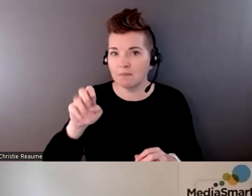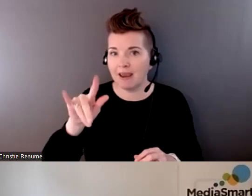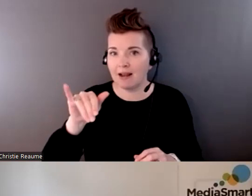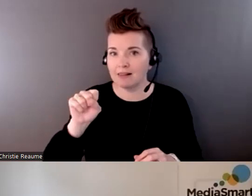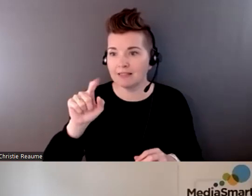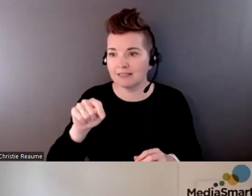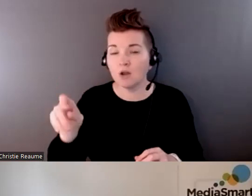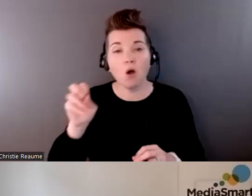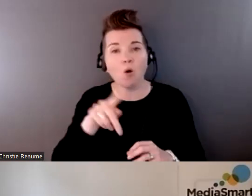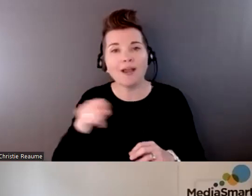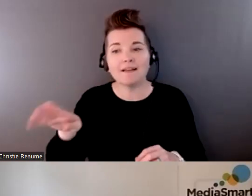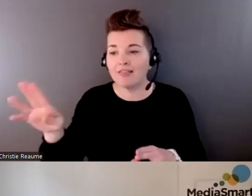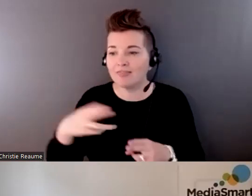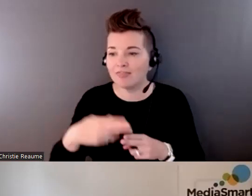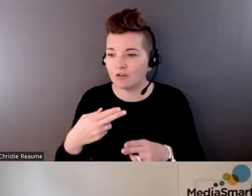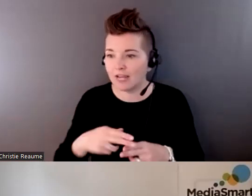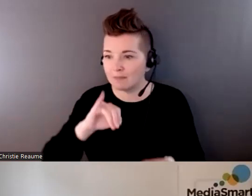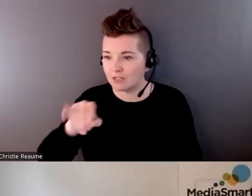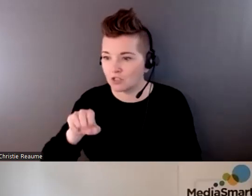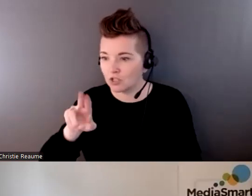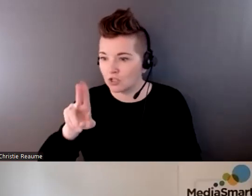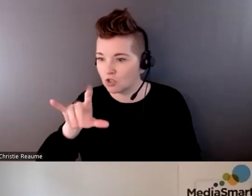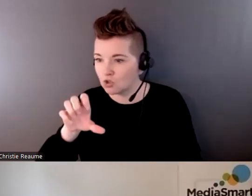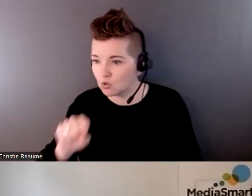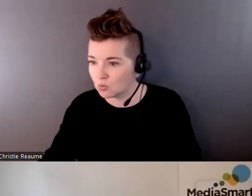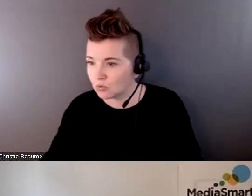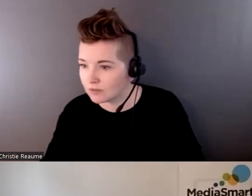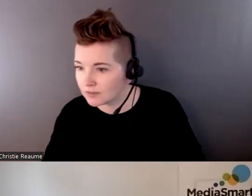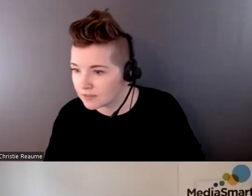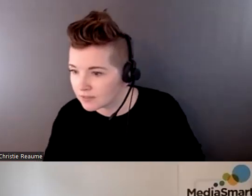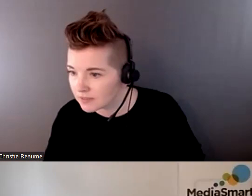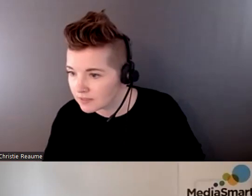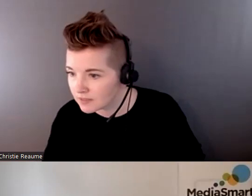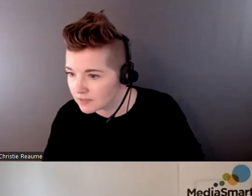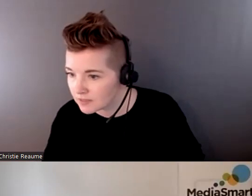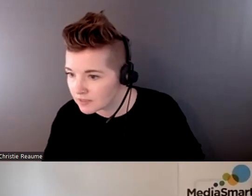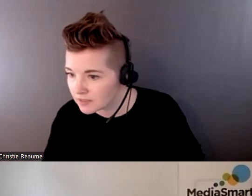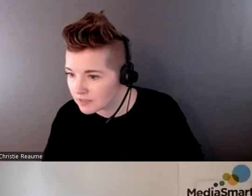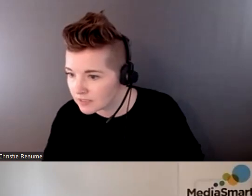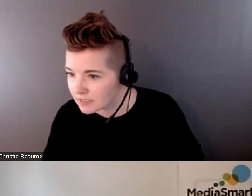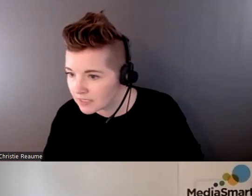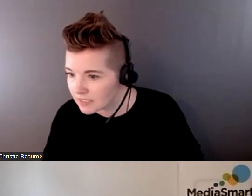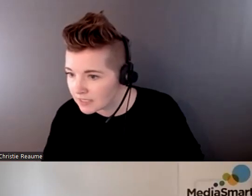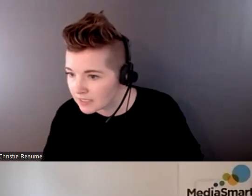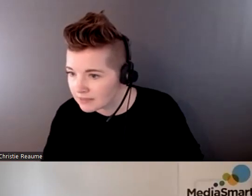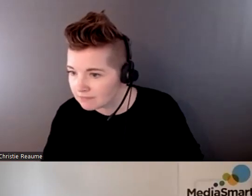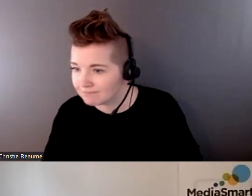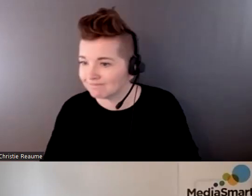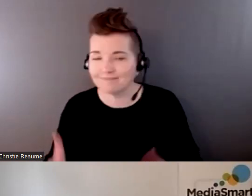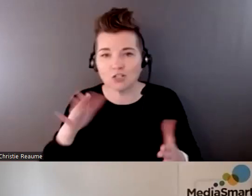hoping to ask a question talking about making things a little bit more individualized um like Lisa was